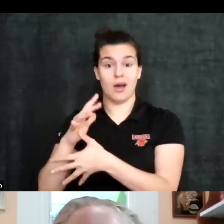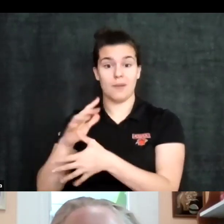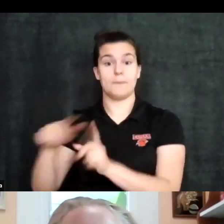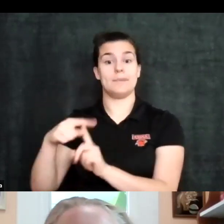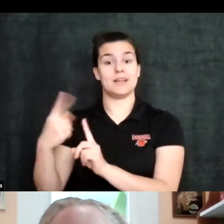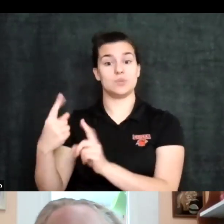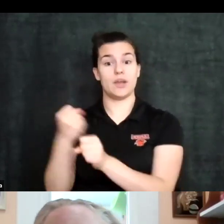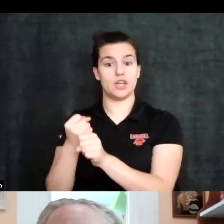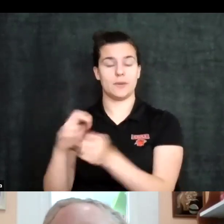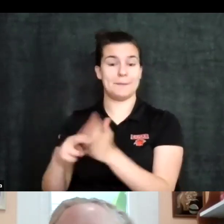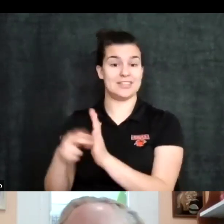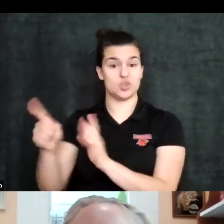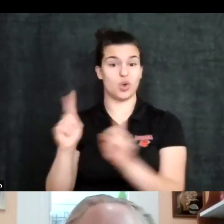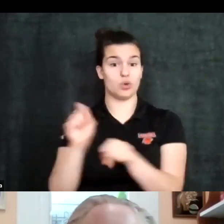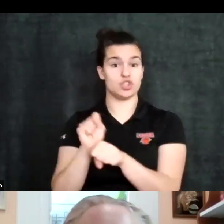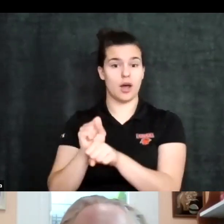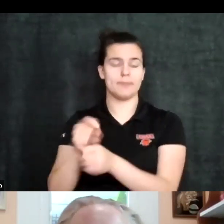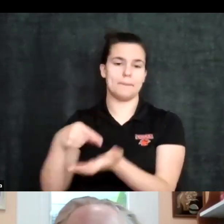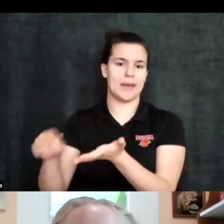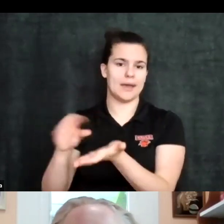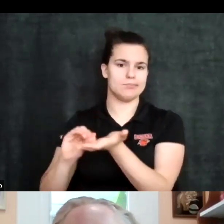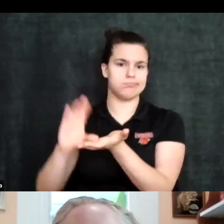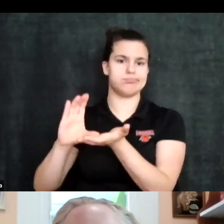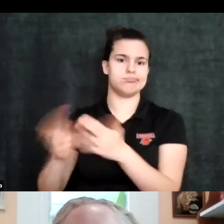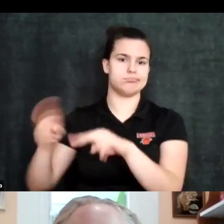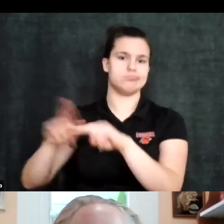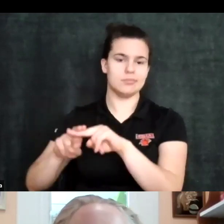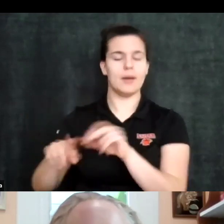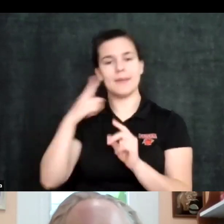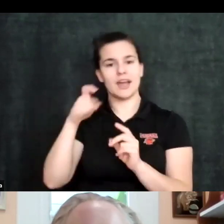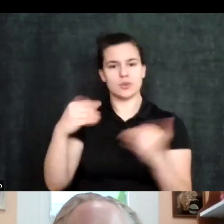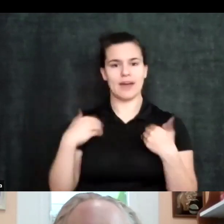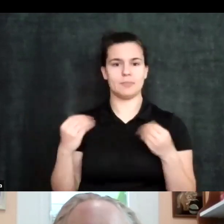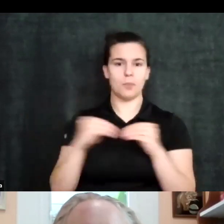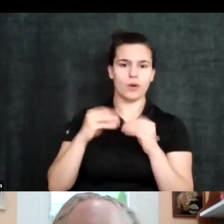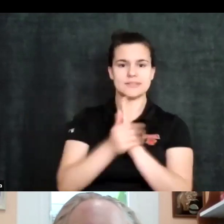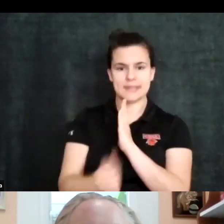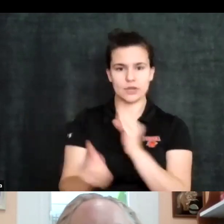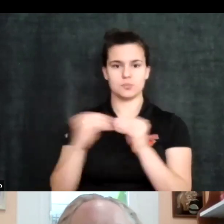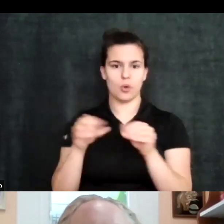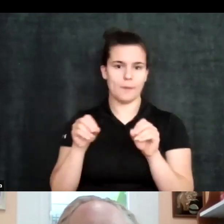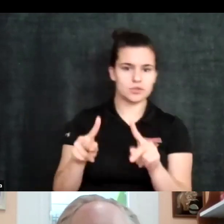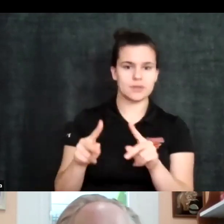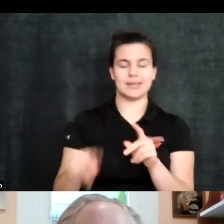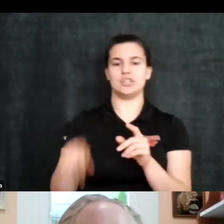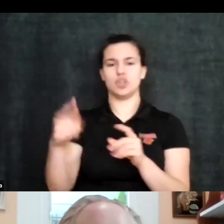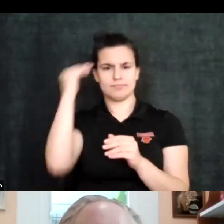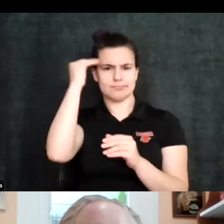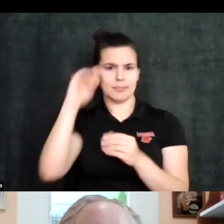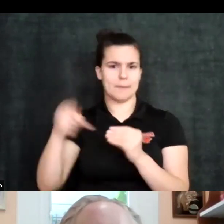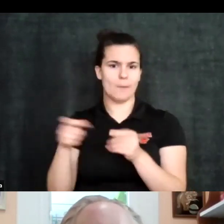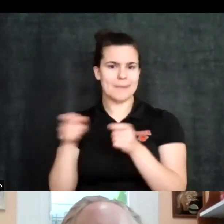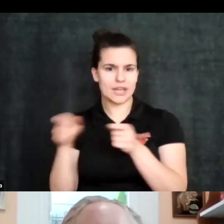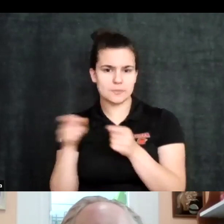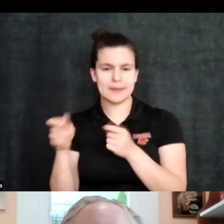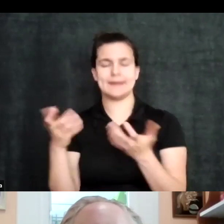technical details that you want, or add on some management portions for it. And our master's program is very flexible. Like, for